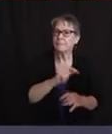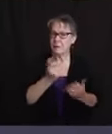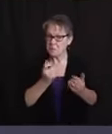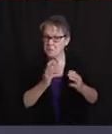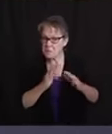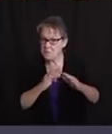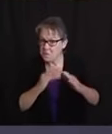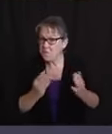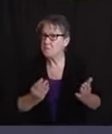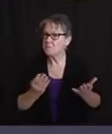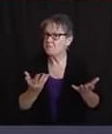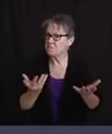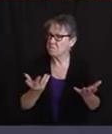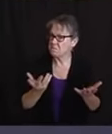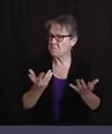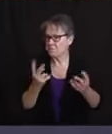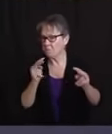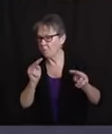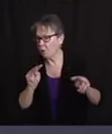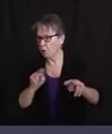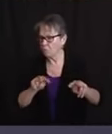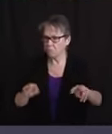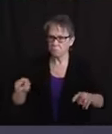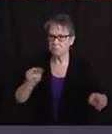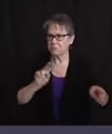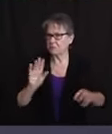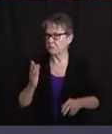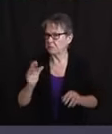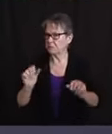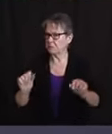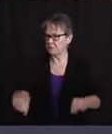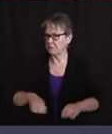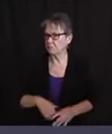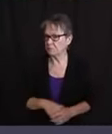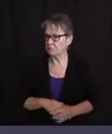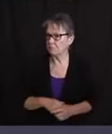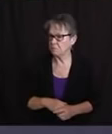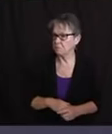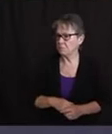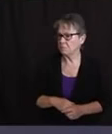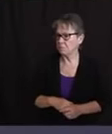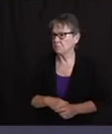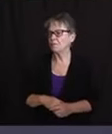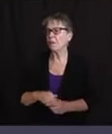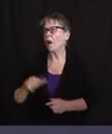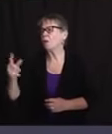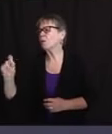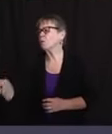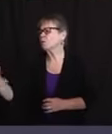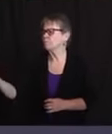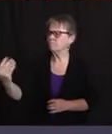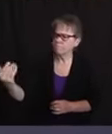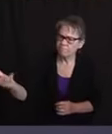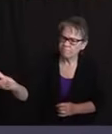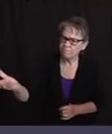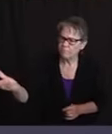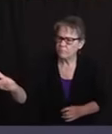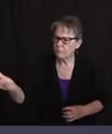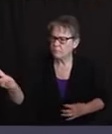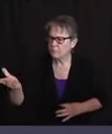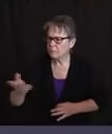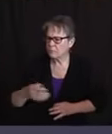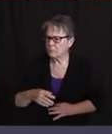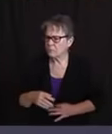So, Governor, there are major archdiocese officials in the state who say they're going to restart indoor masses as soon as this weekend. There's also